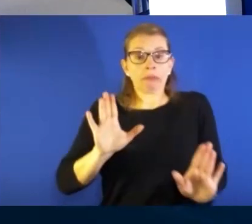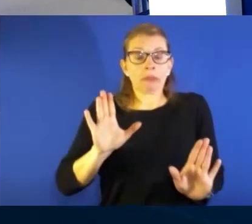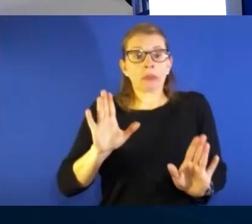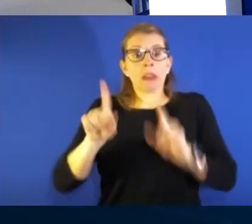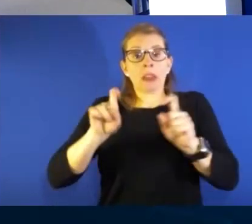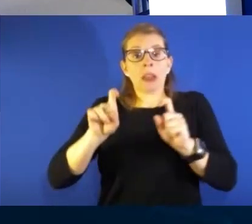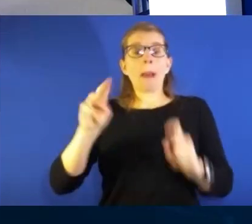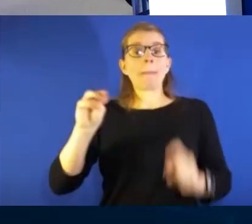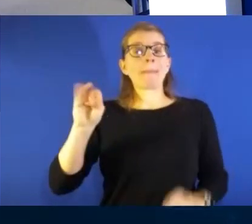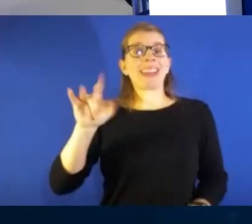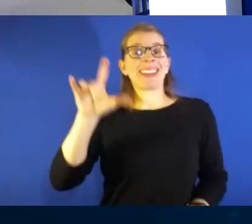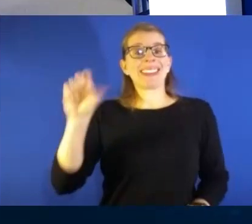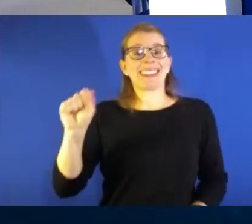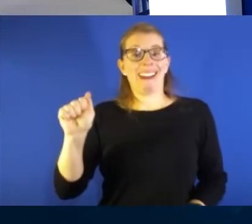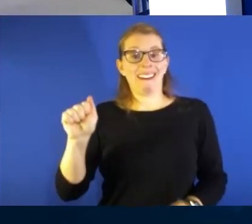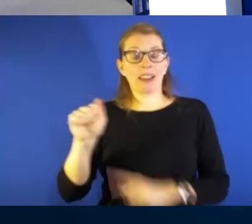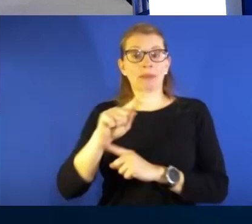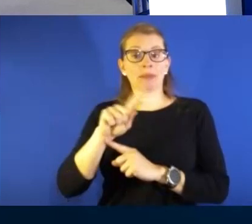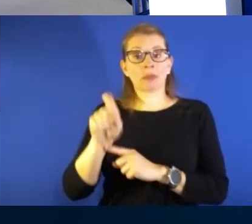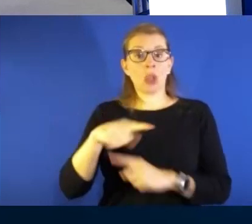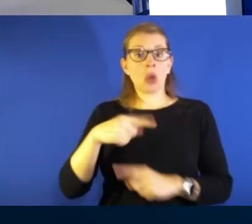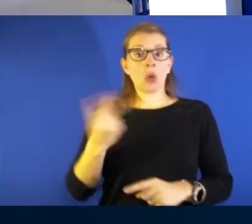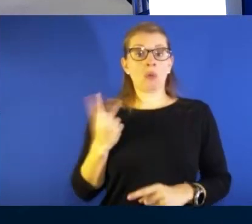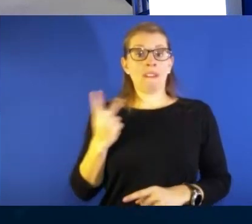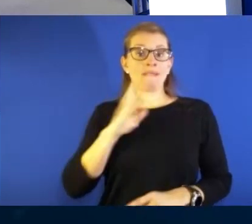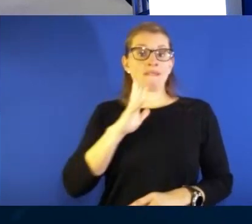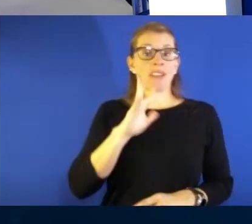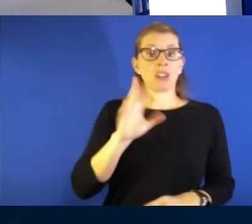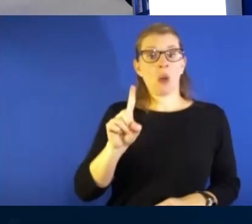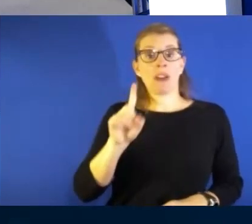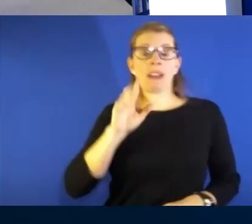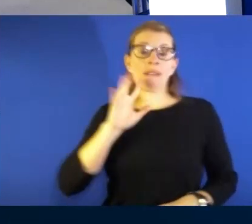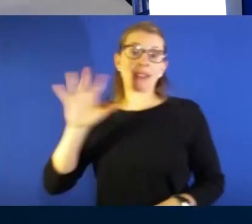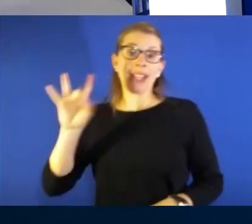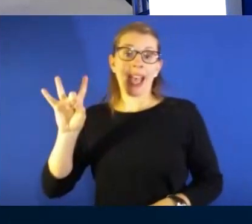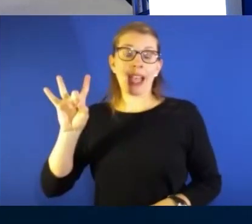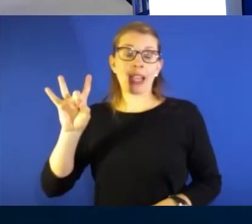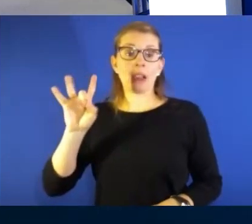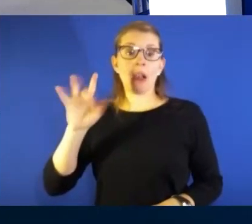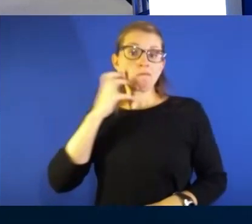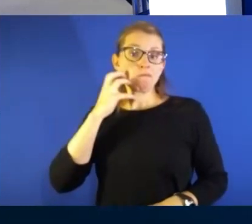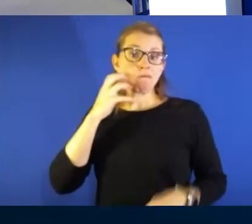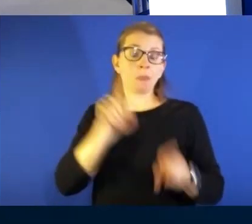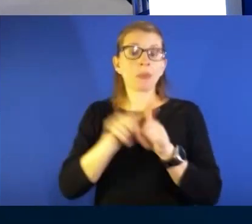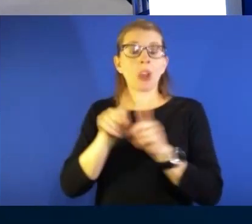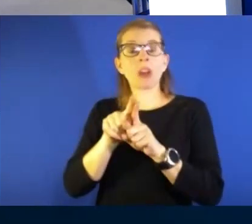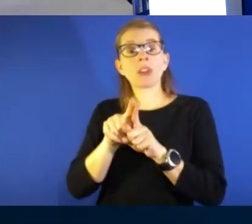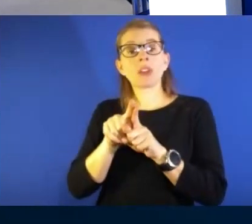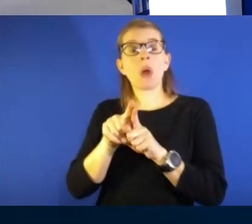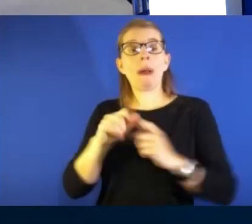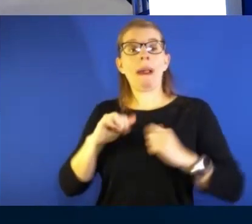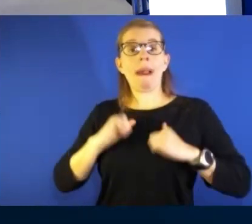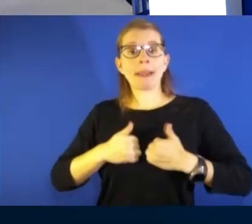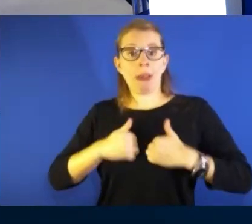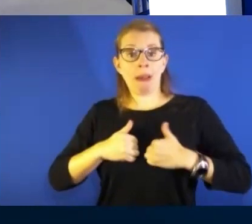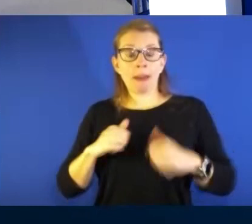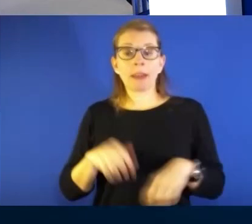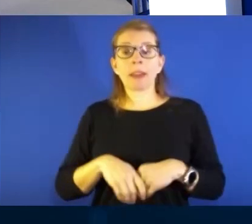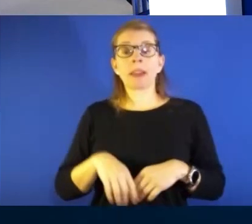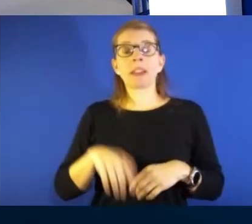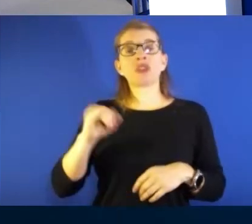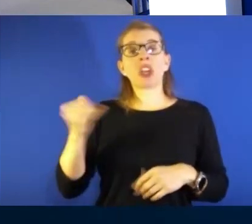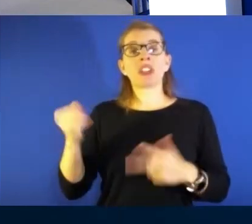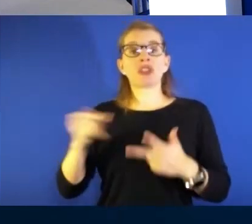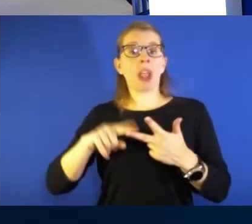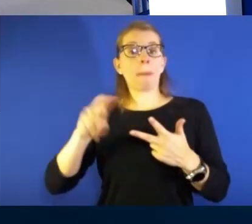are 51 and 58 and have obesity and asthma as factors. We got J&J in March, worried that it wasn't